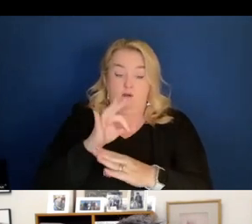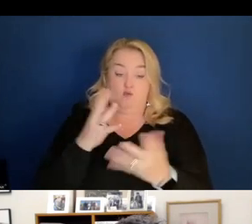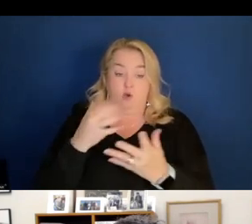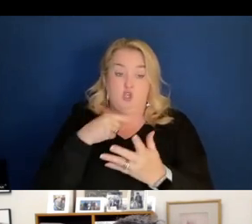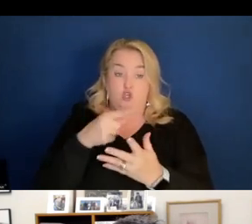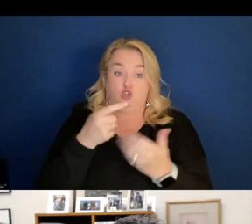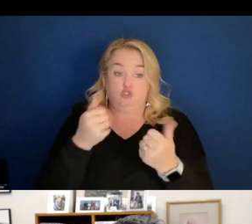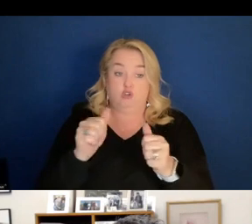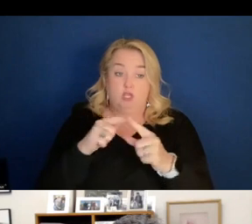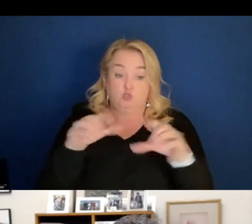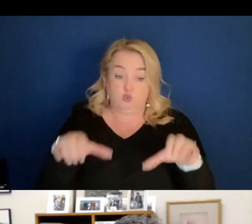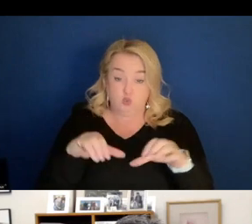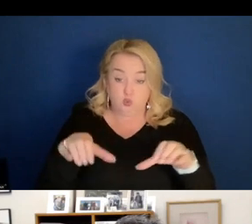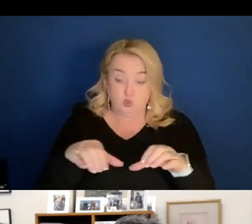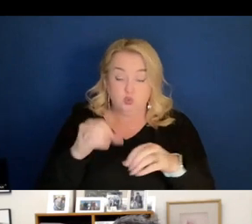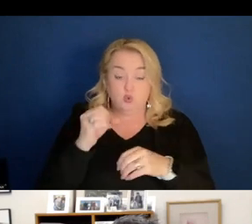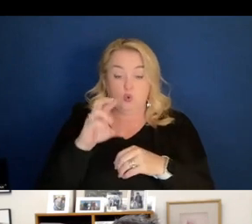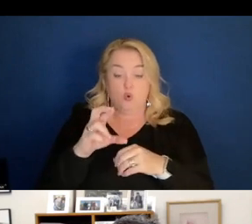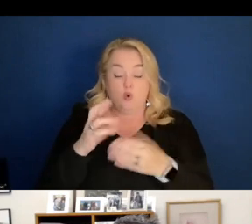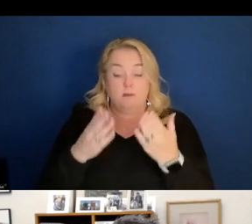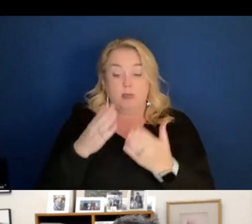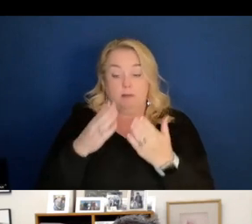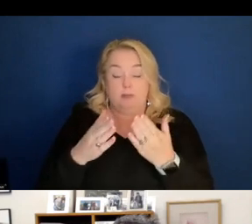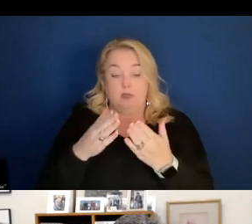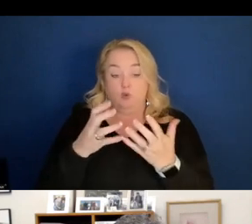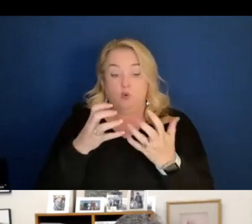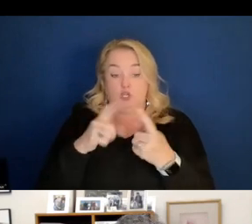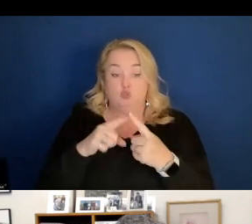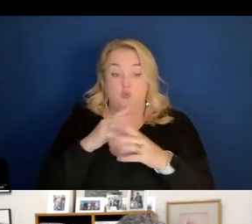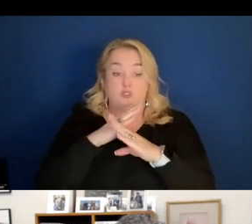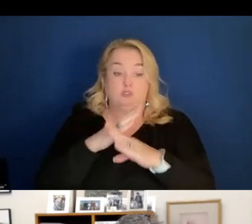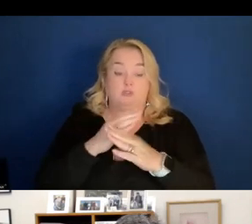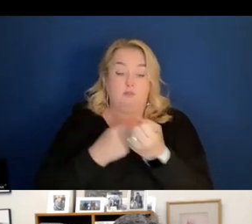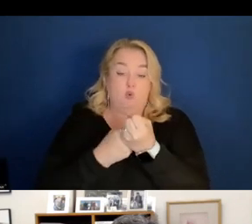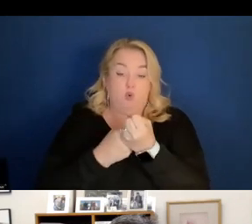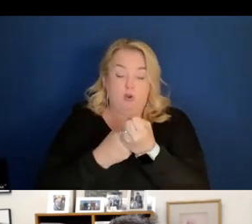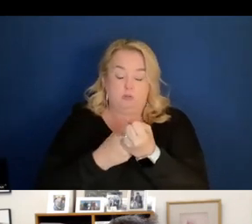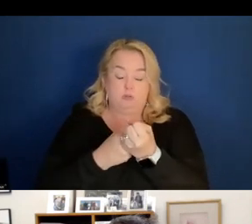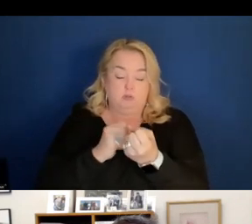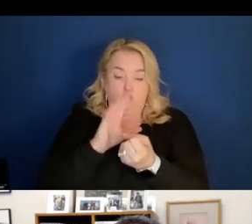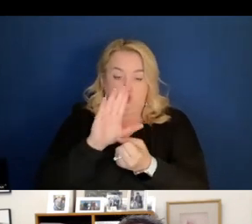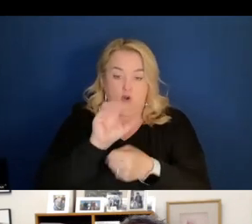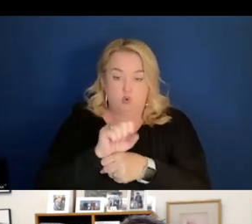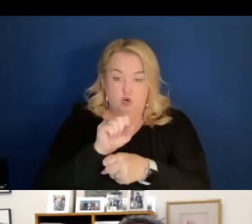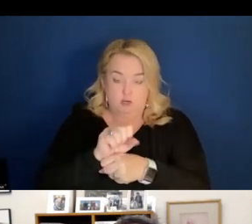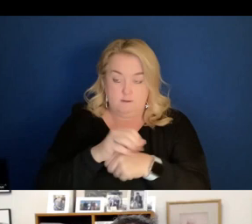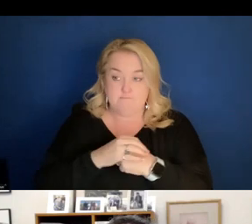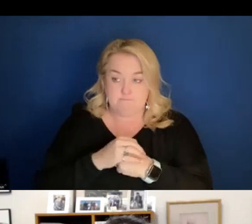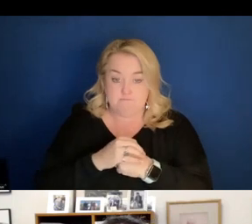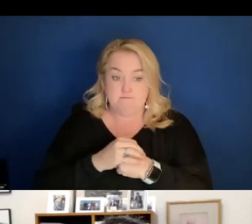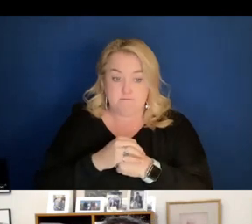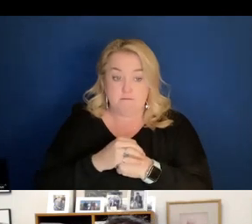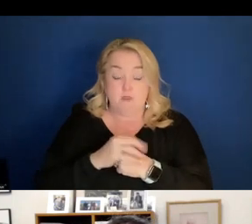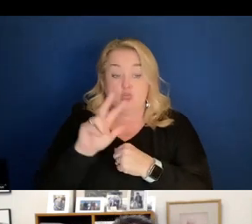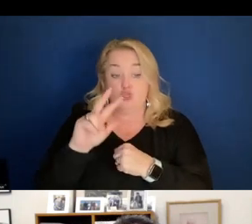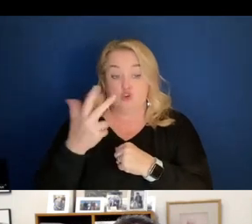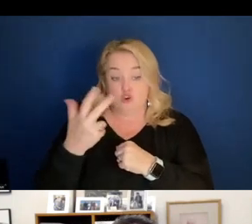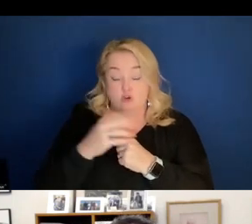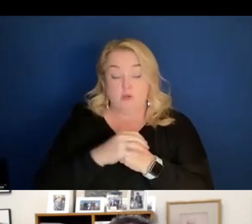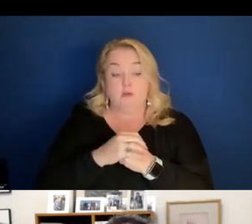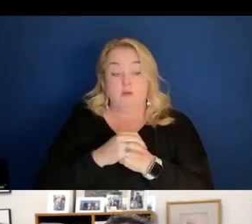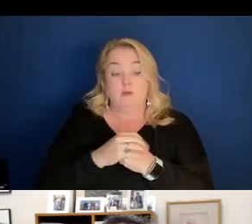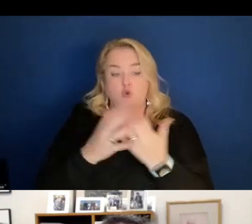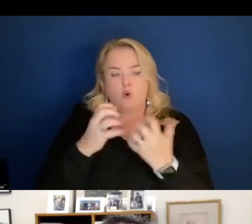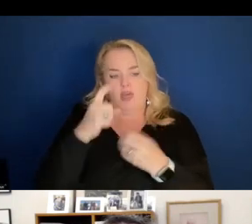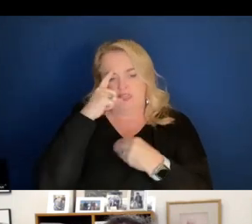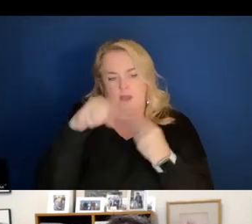and or perhaps support the work that you're going to be doing. And then third, you want to